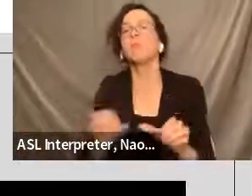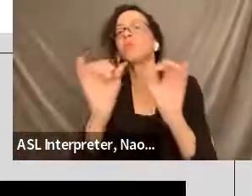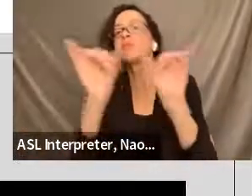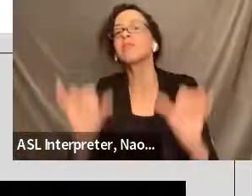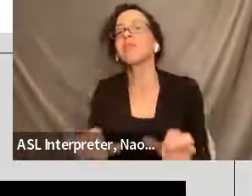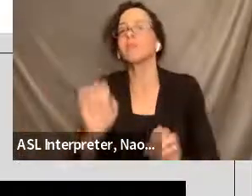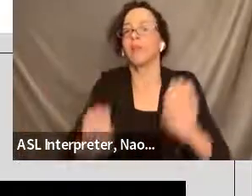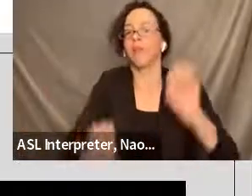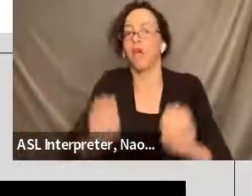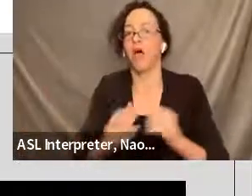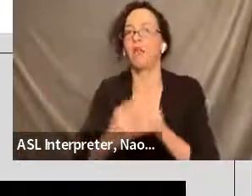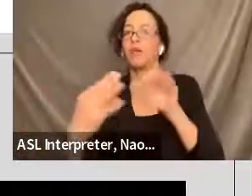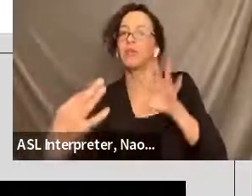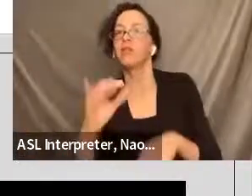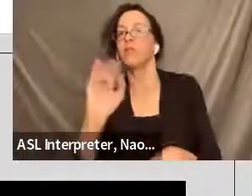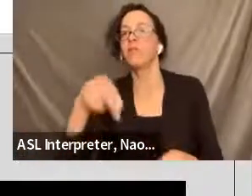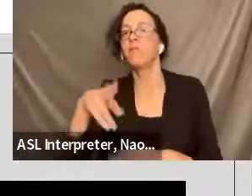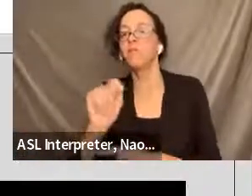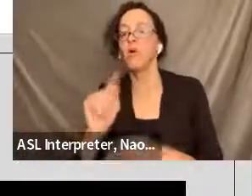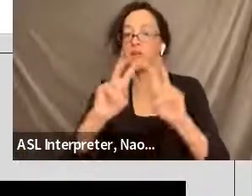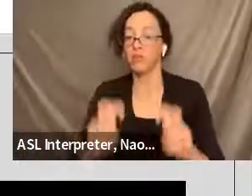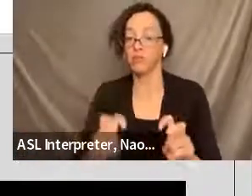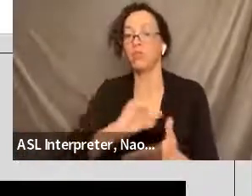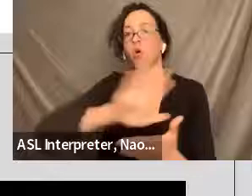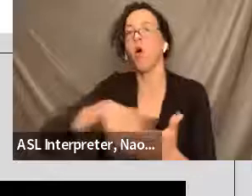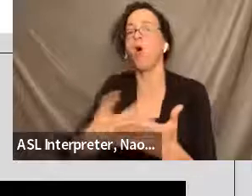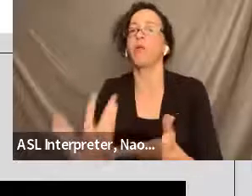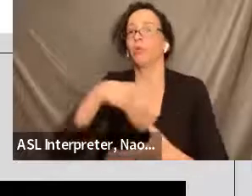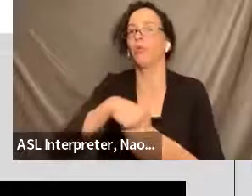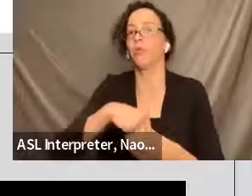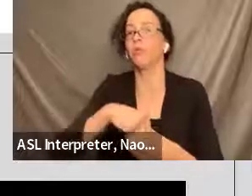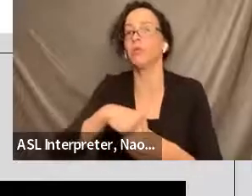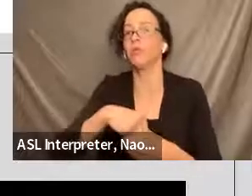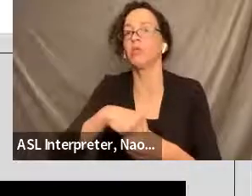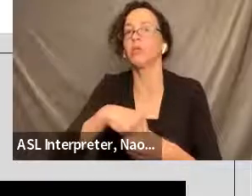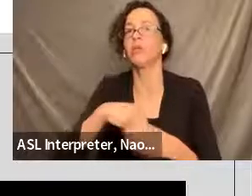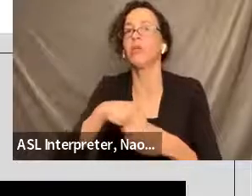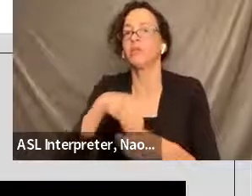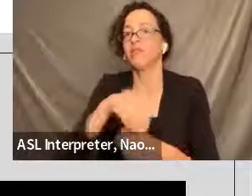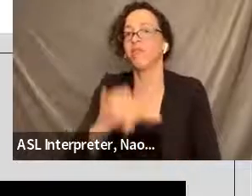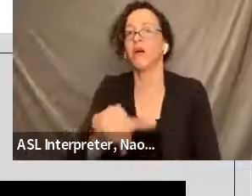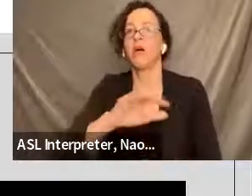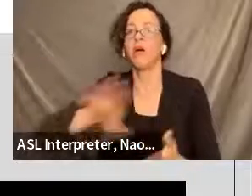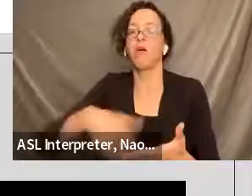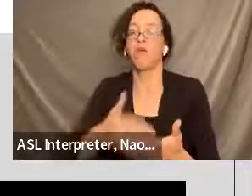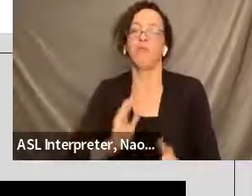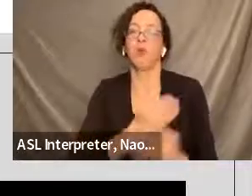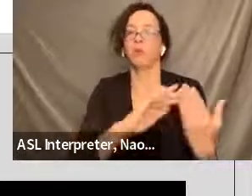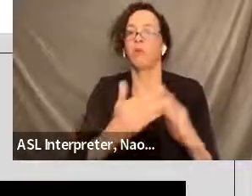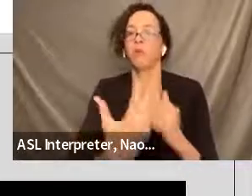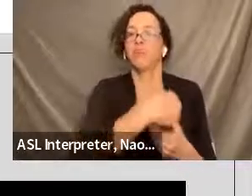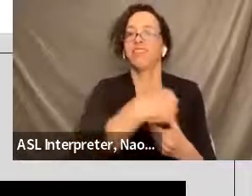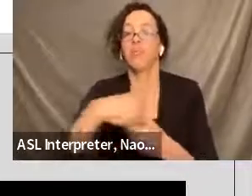and input analysis, which this is all included in that, all of our community engagement groups. Then